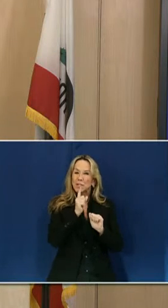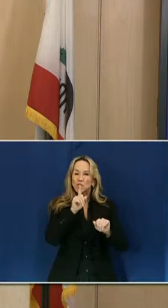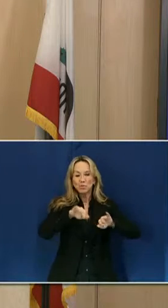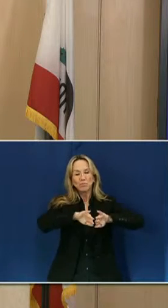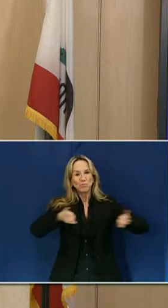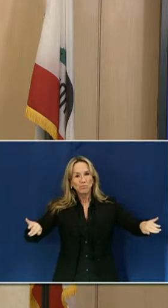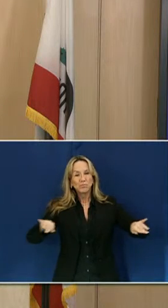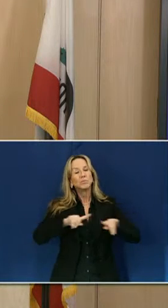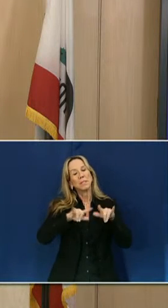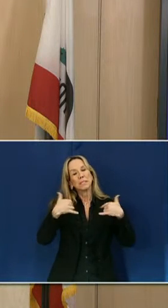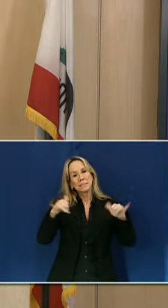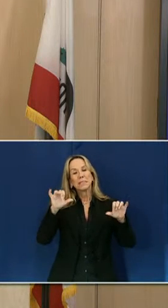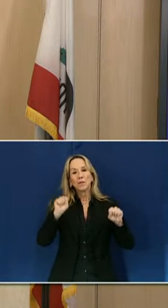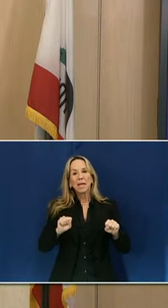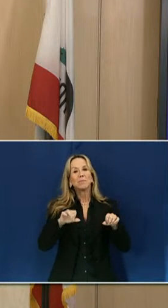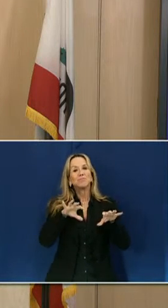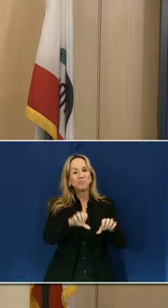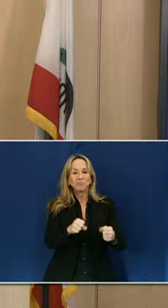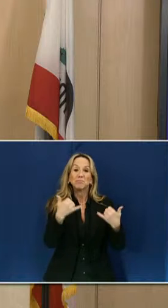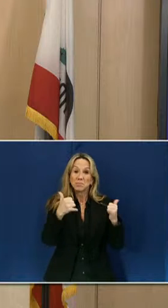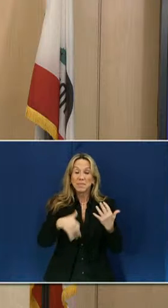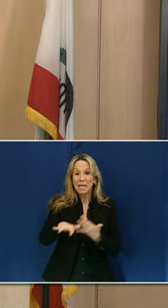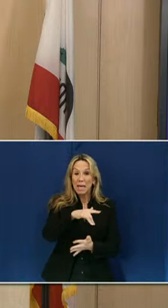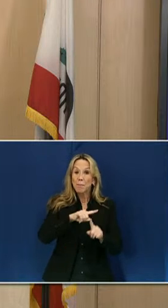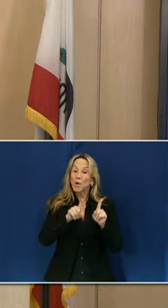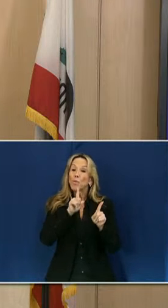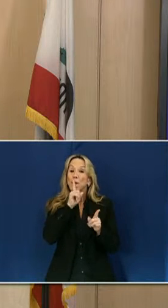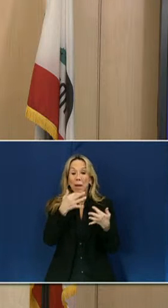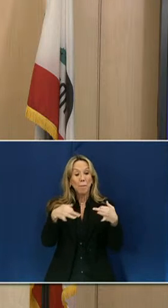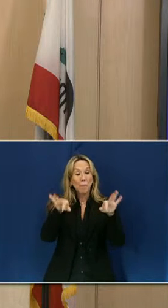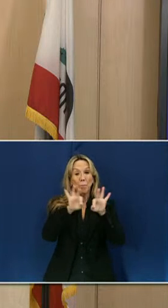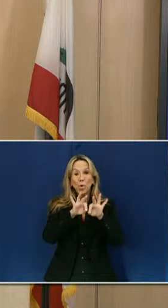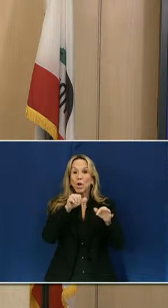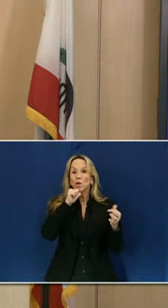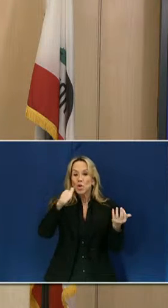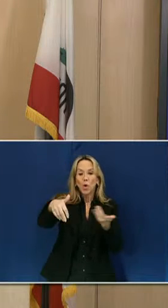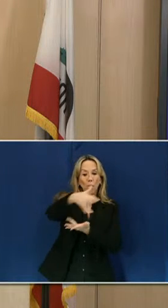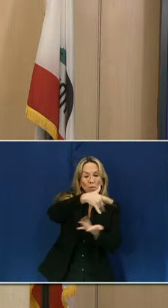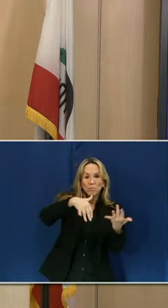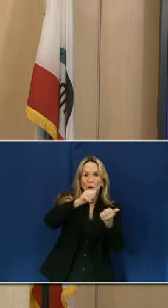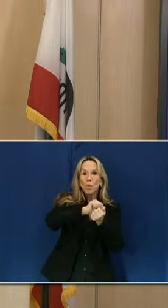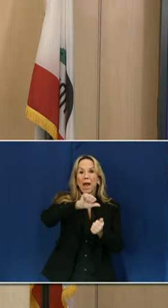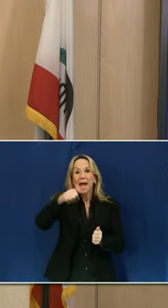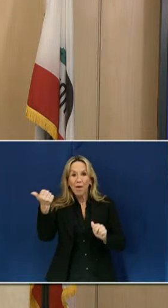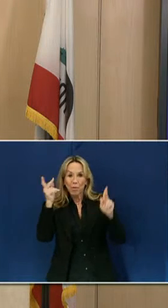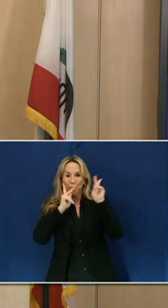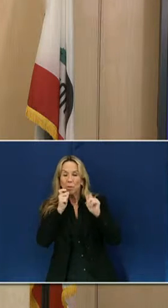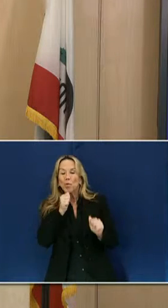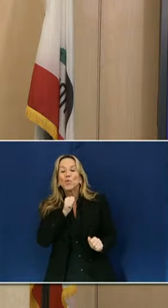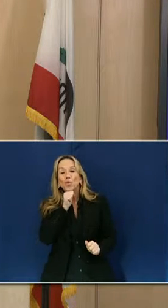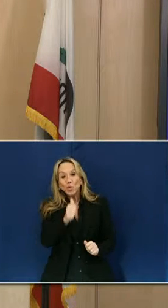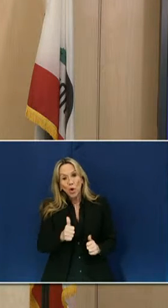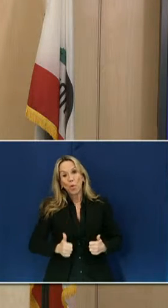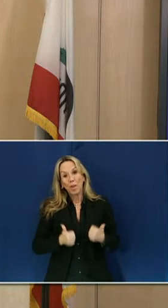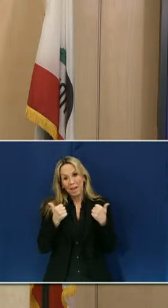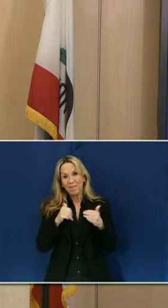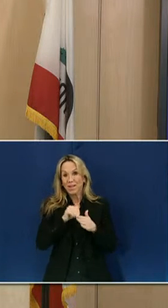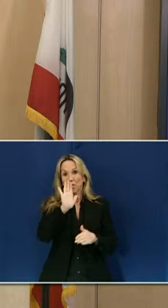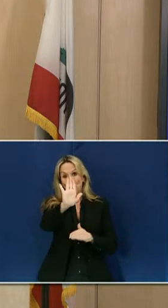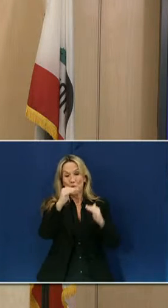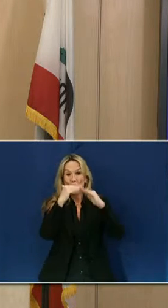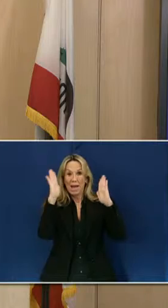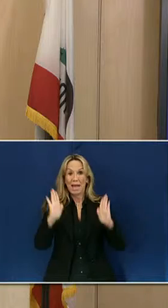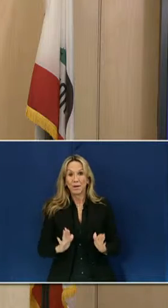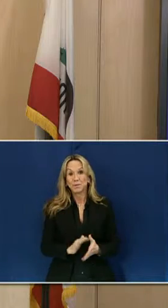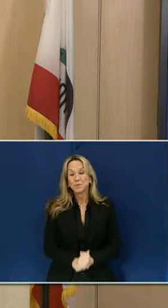order, which is to try and limit the interaction between multiple households as we try and get this under control. With that, let's